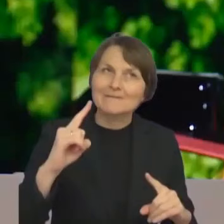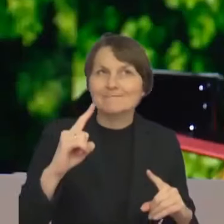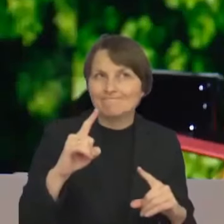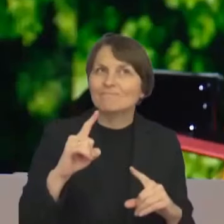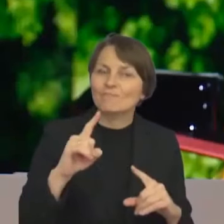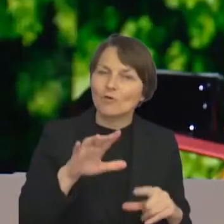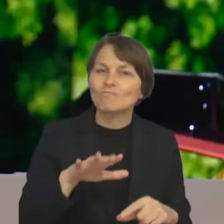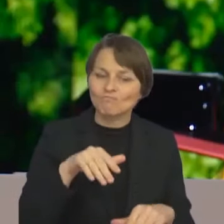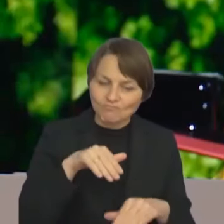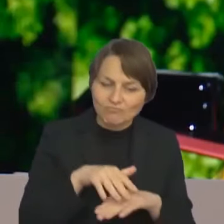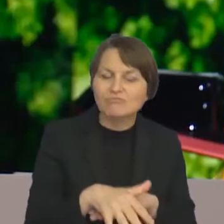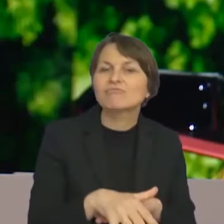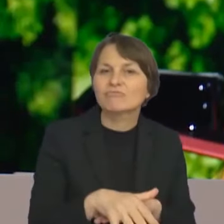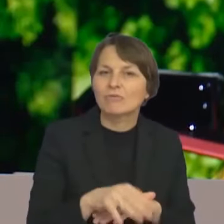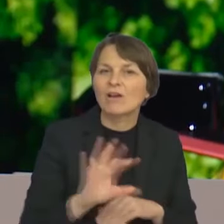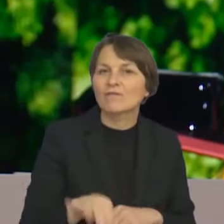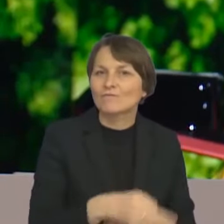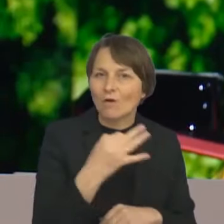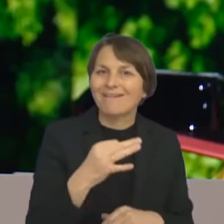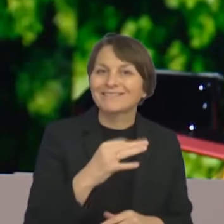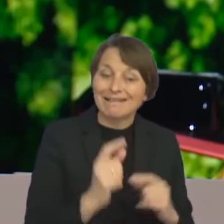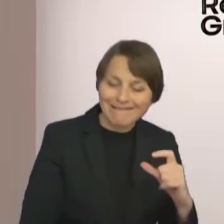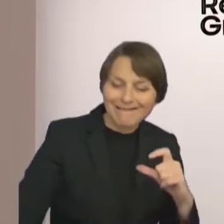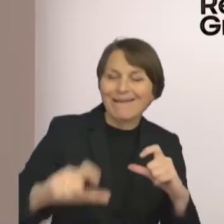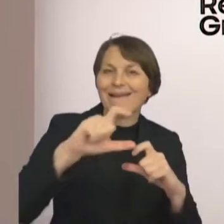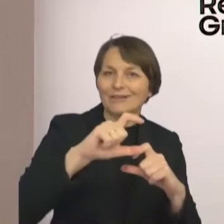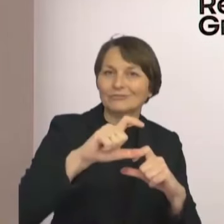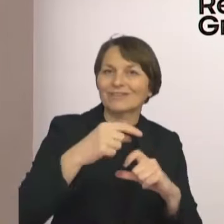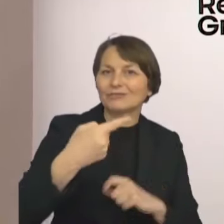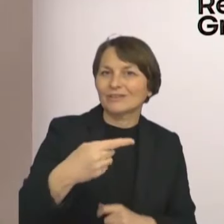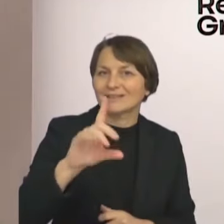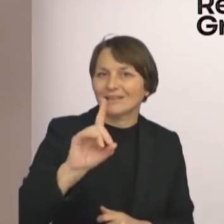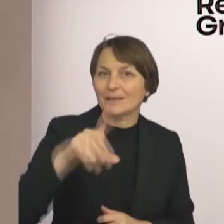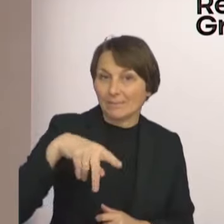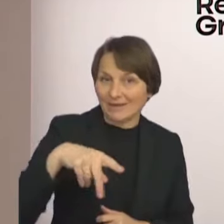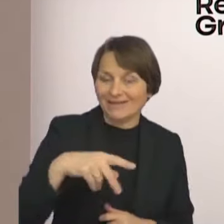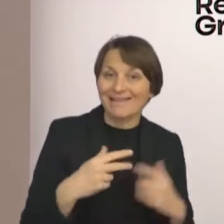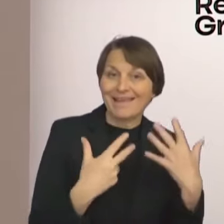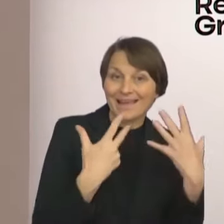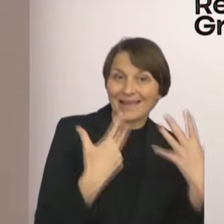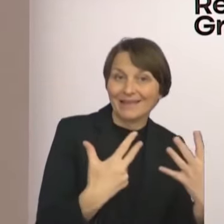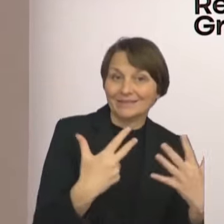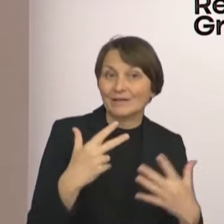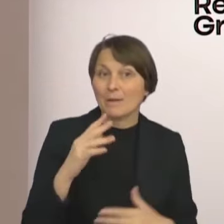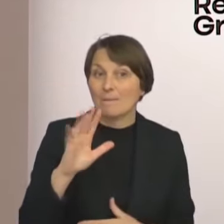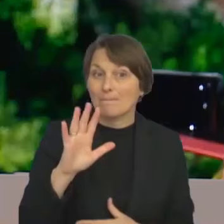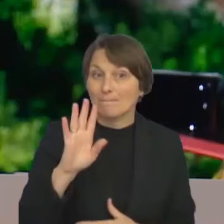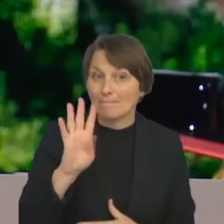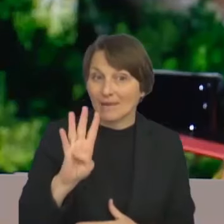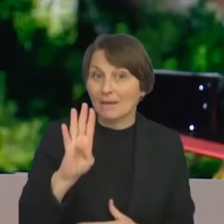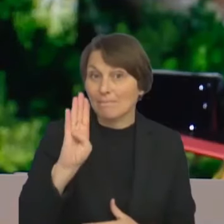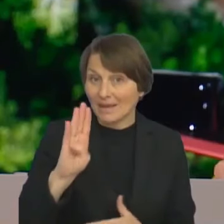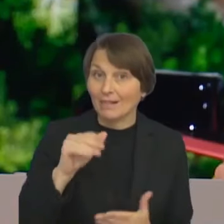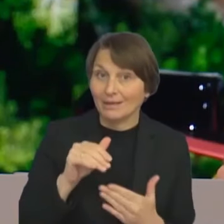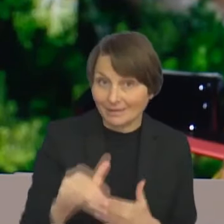extra GDP of 8 billion. So this is not a detail, far from it. It's quite